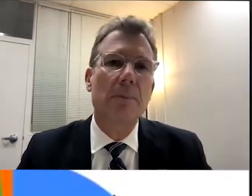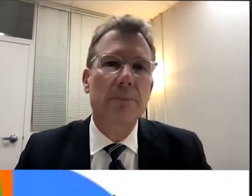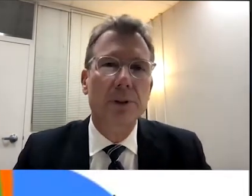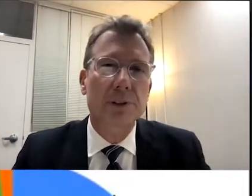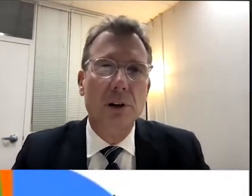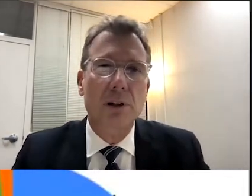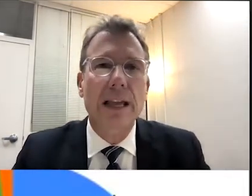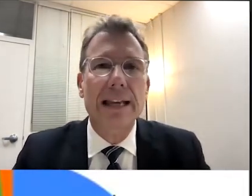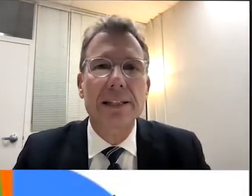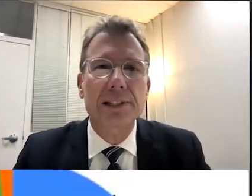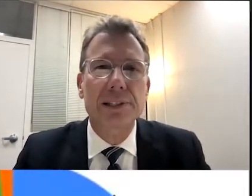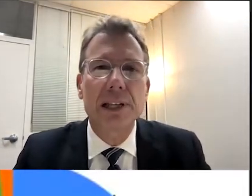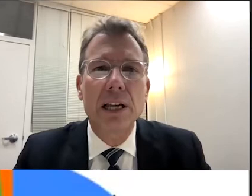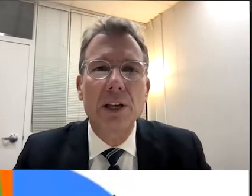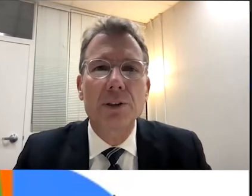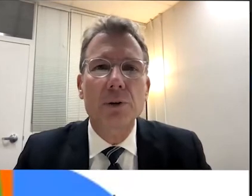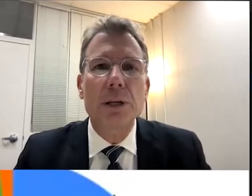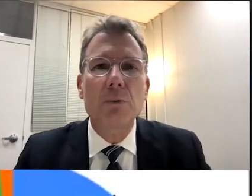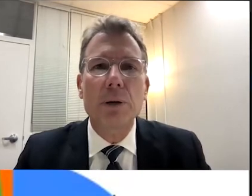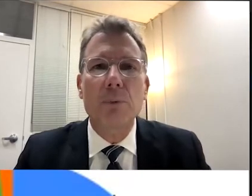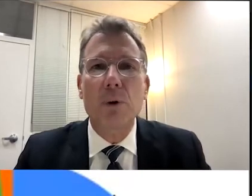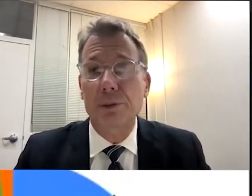62.7% of our members are Latinx,